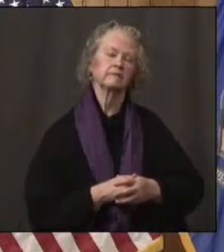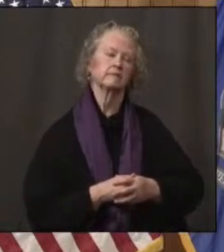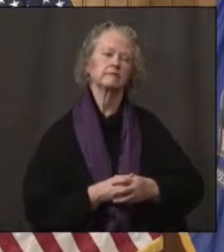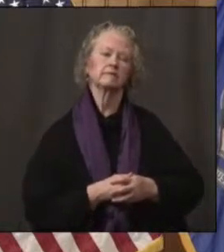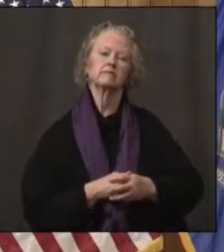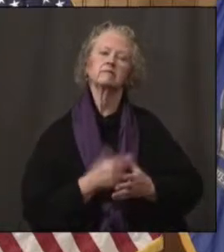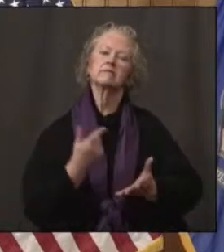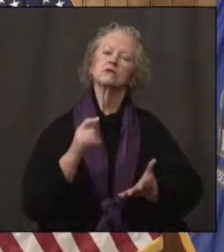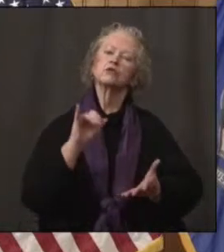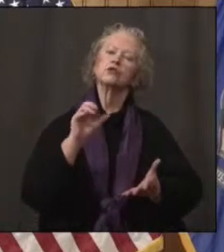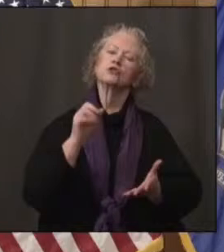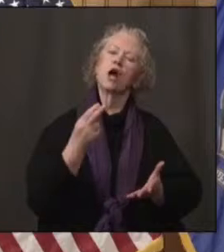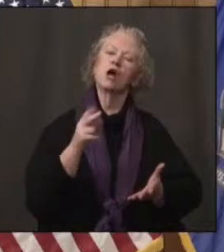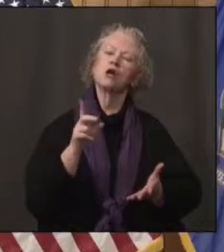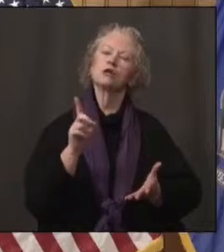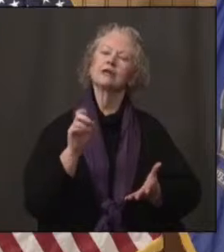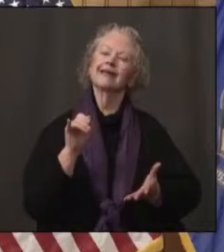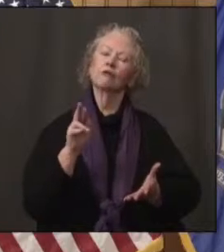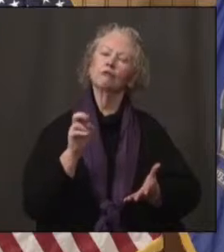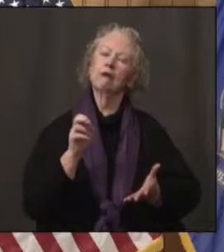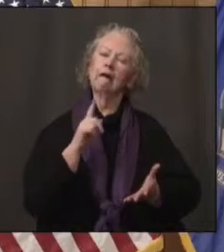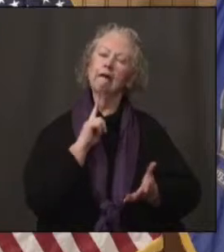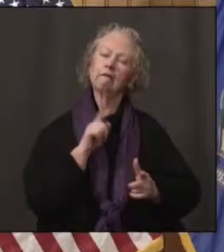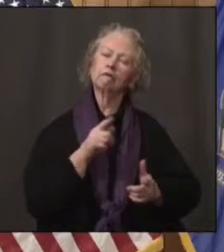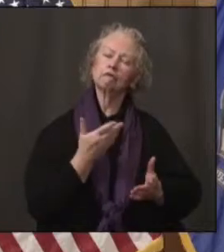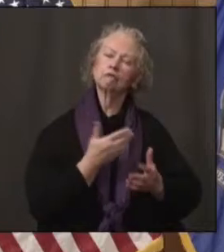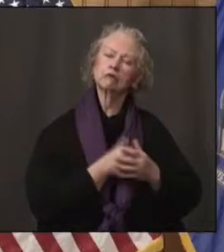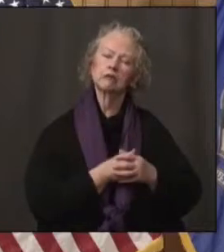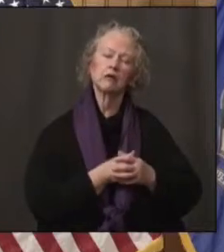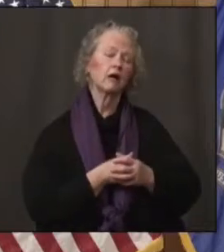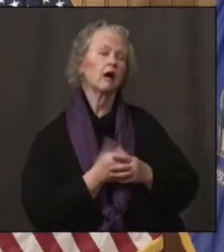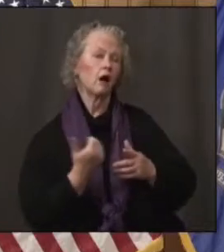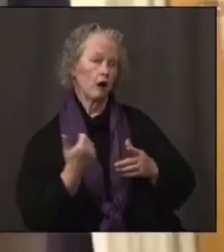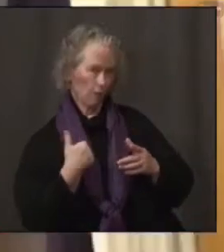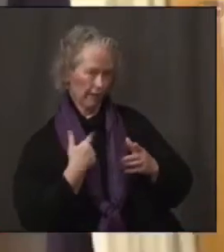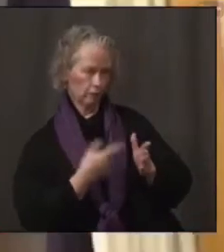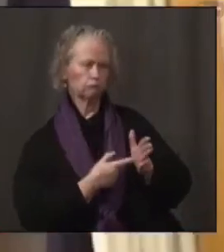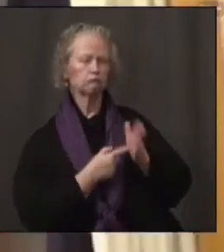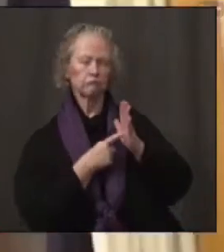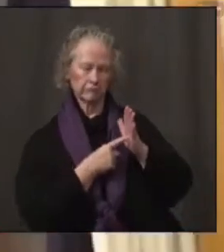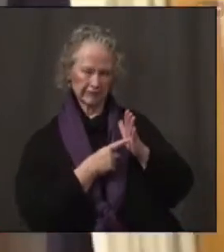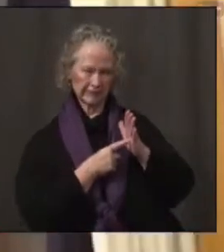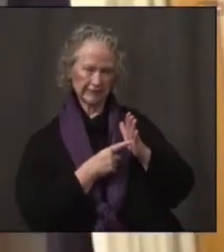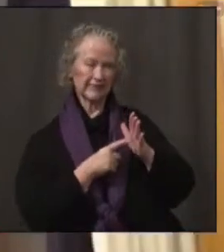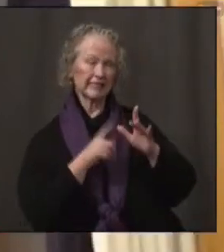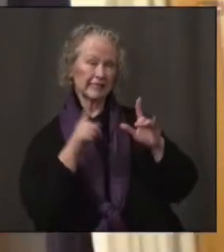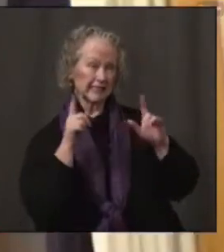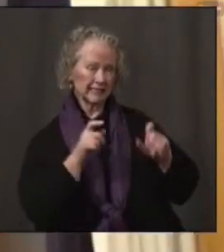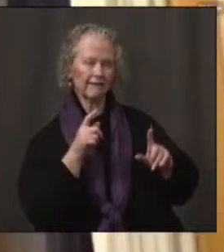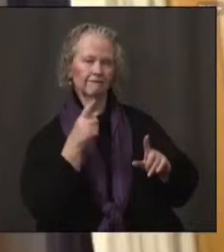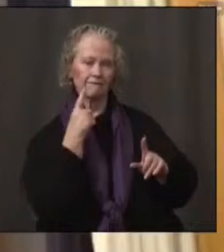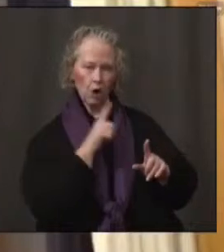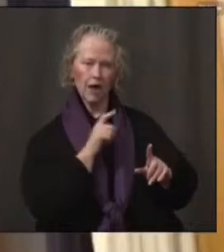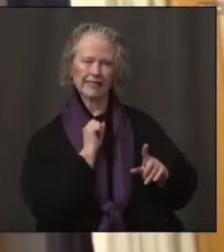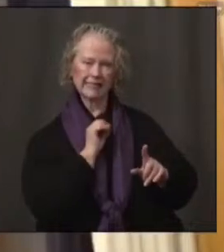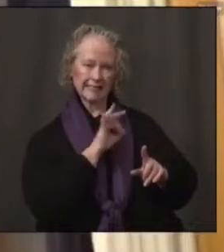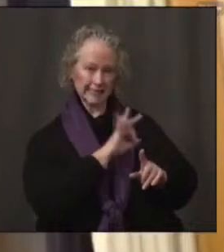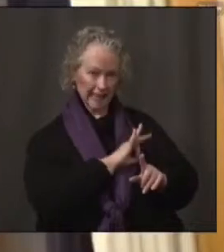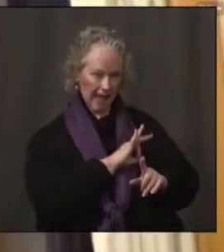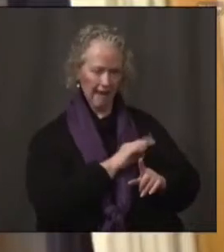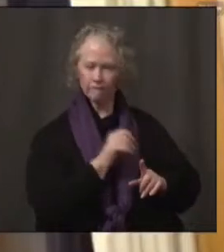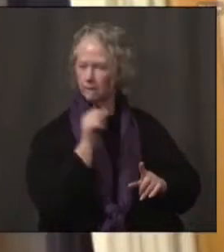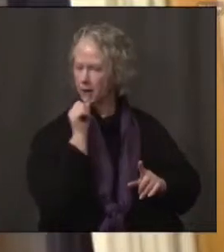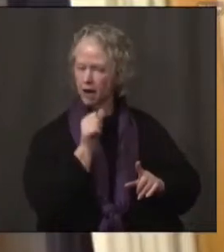Josh, Deirdre, do you know that? There's mandatory testing for the staff, for the corrections officers, not for the